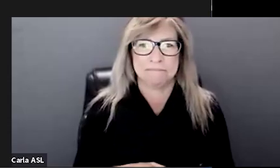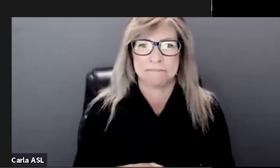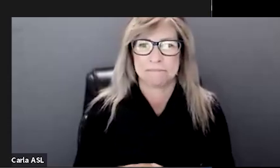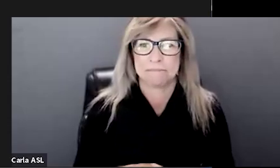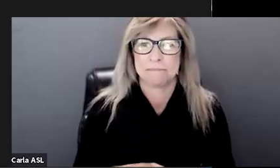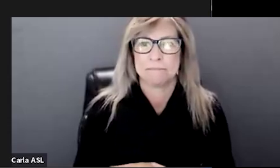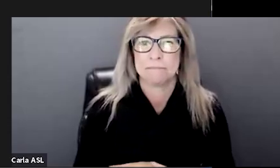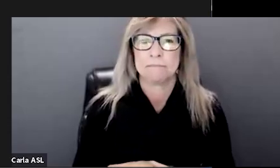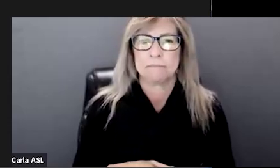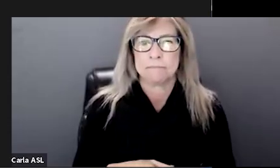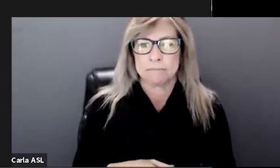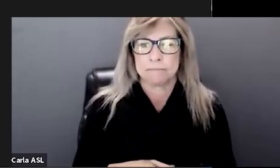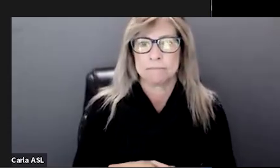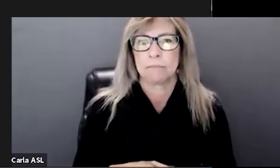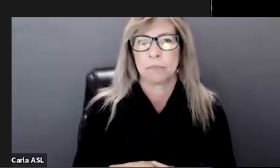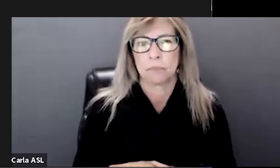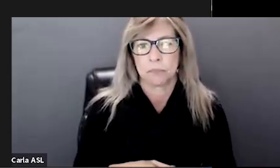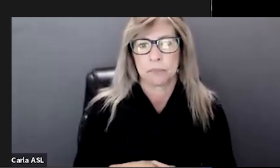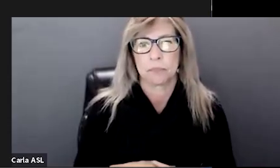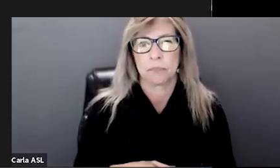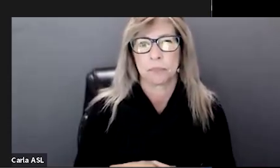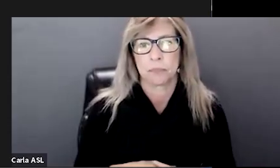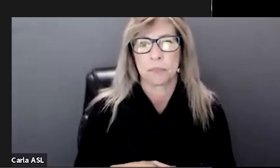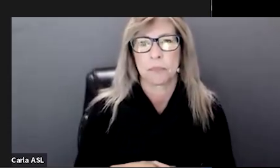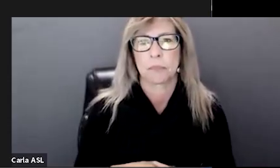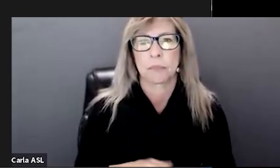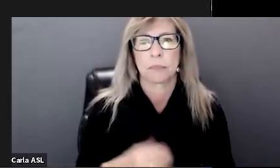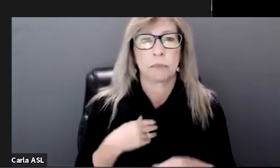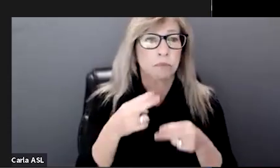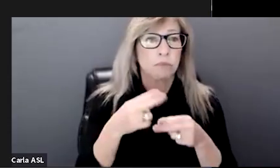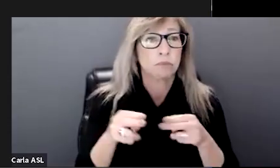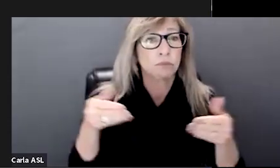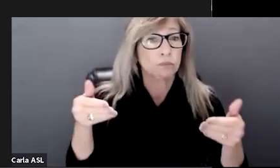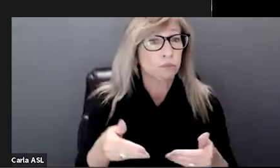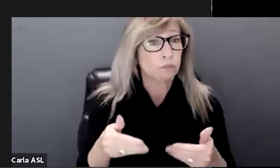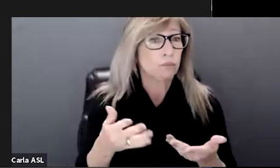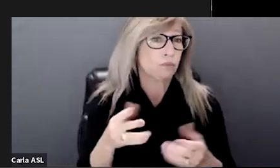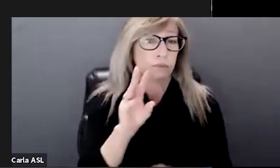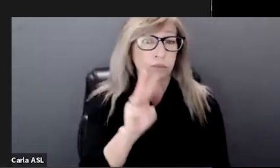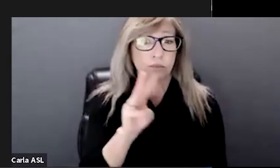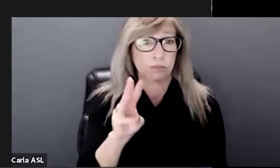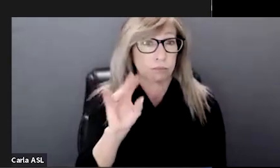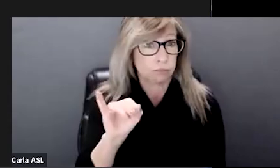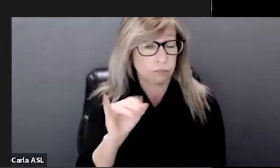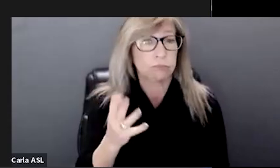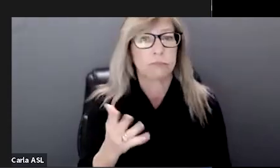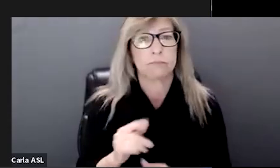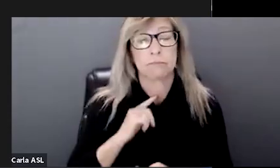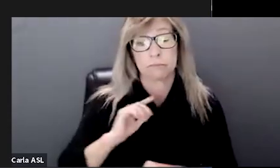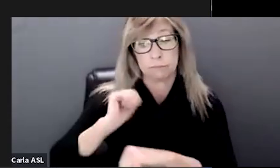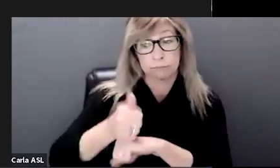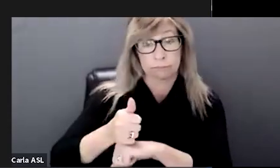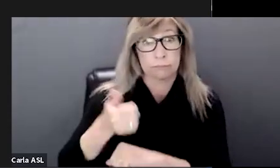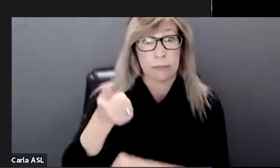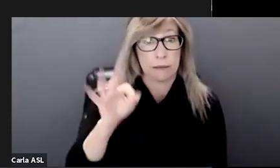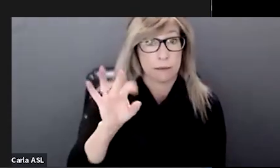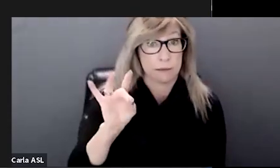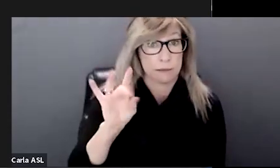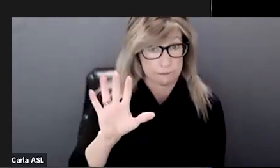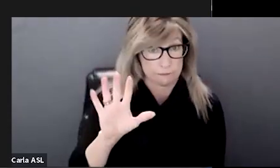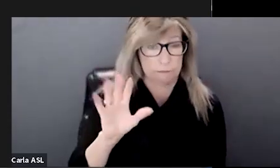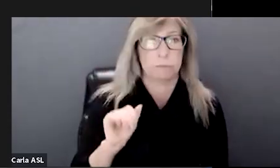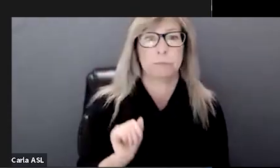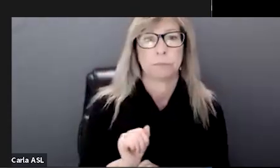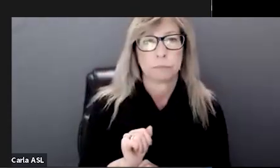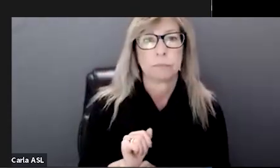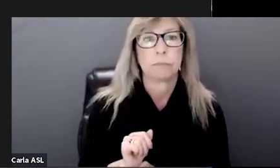those answers are being collected, just a little introduction about the Work Wellness Institute. So since our inception in 1985, the